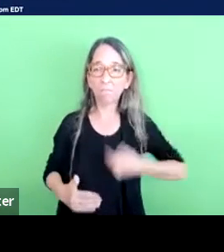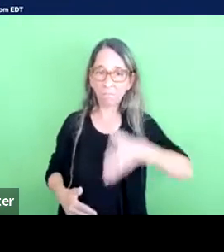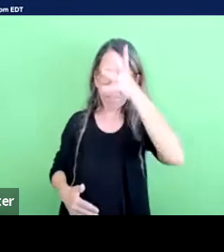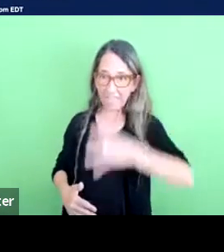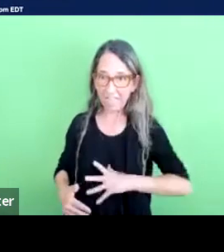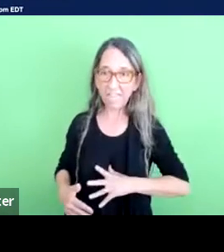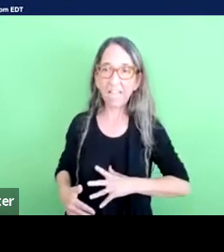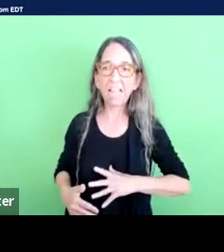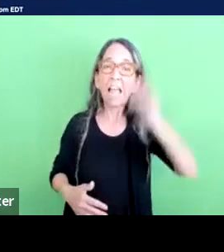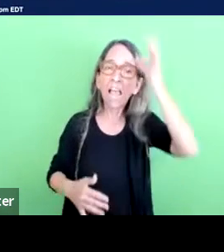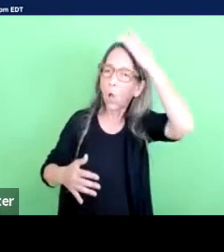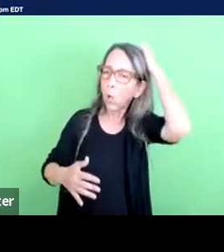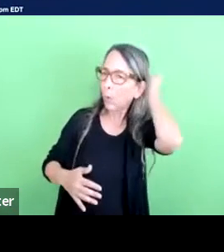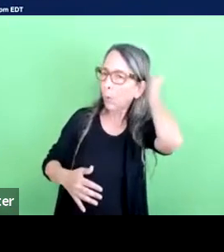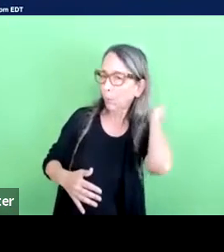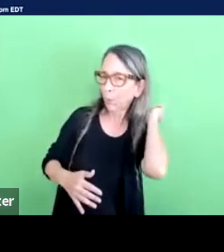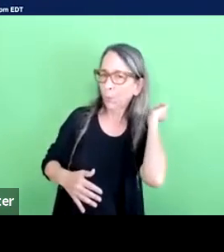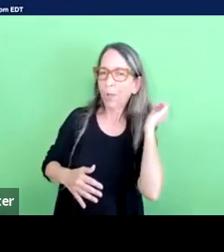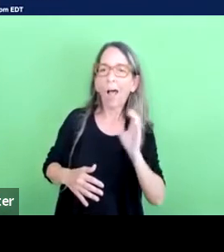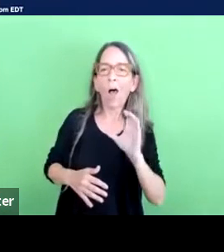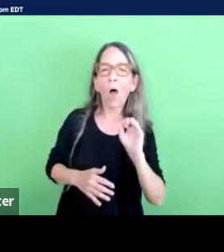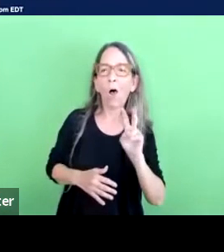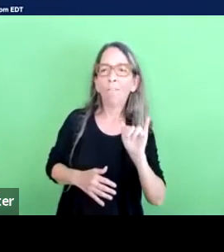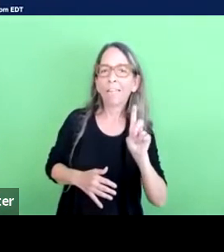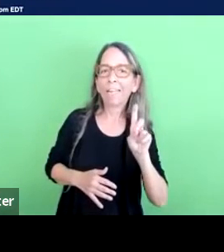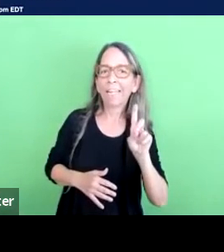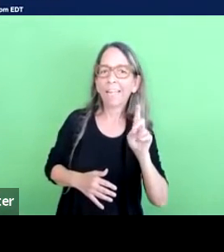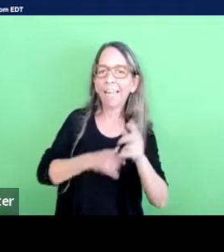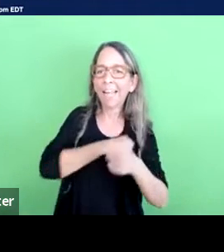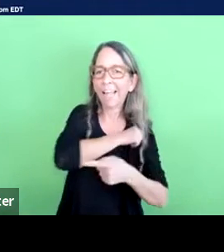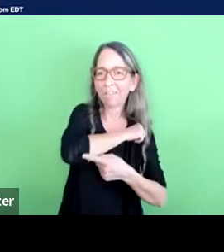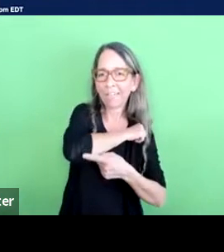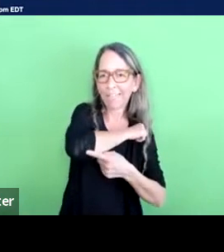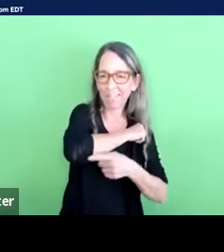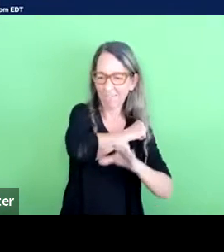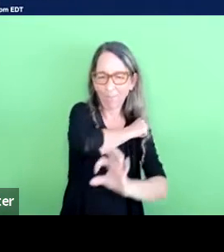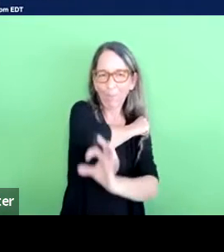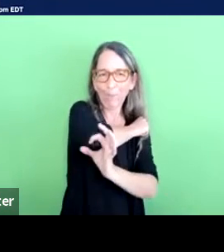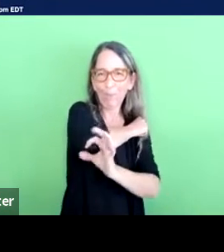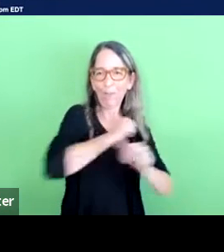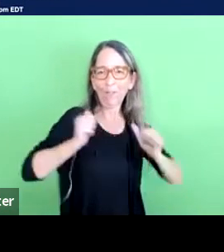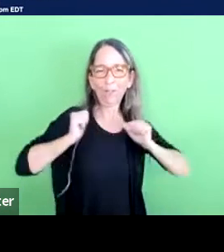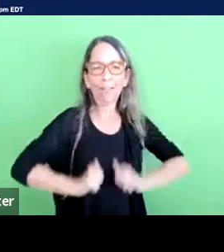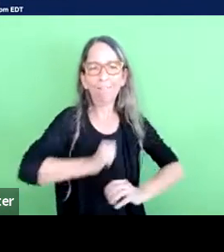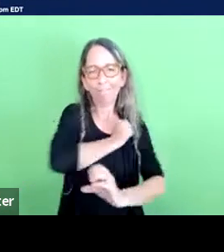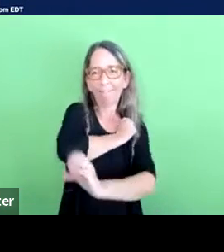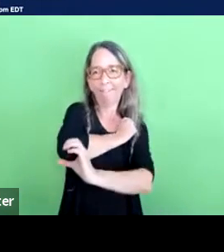ponytail, blue shirt, jacket with very impressive elbow patches on it.